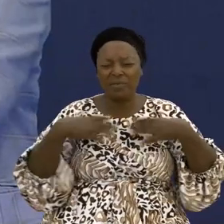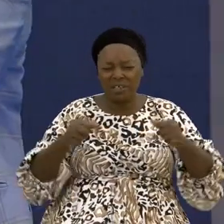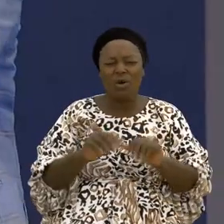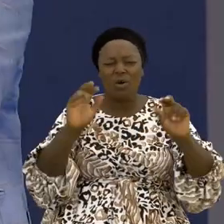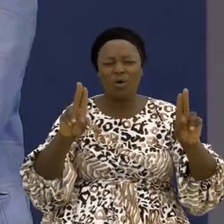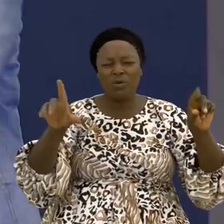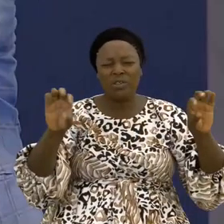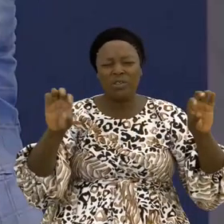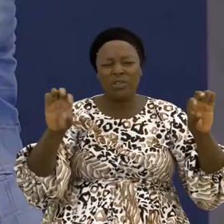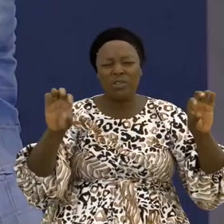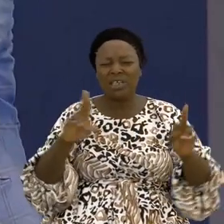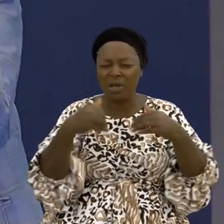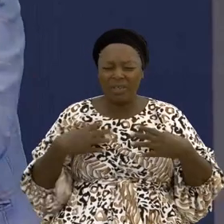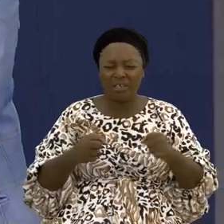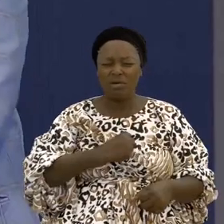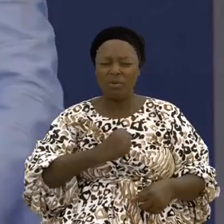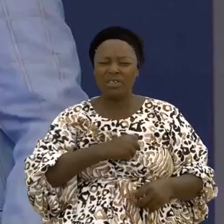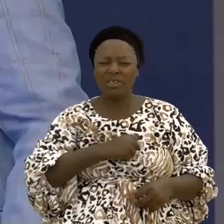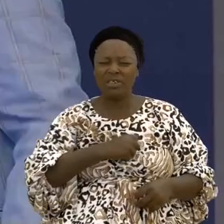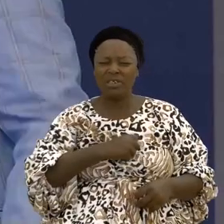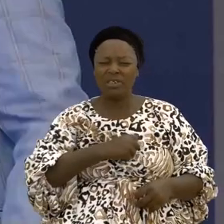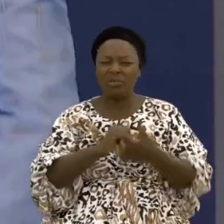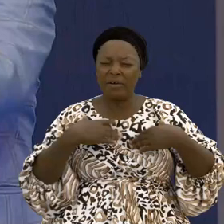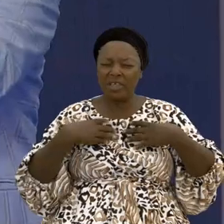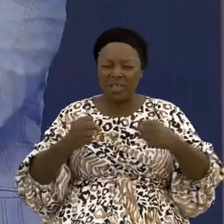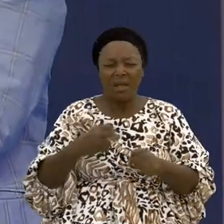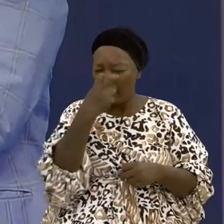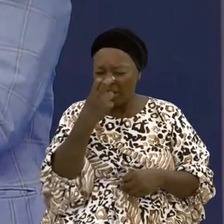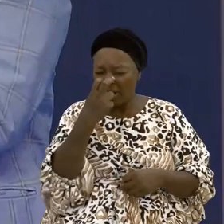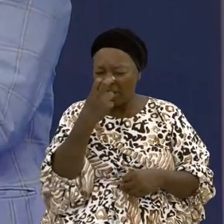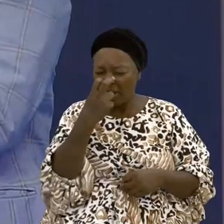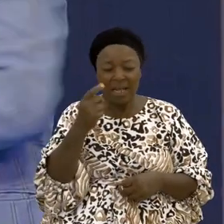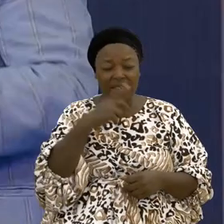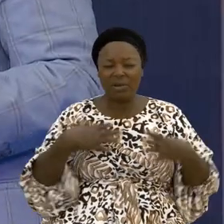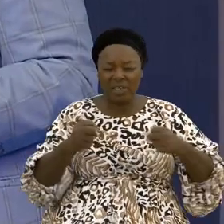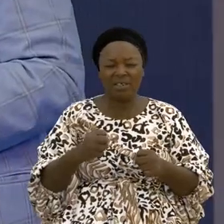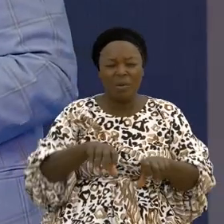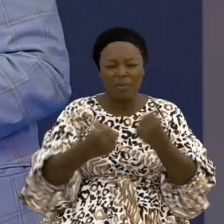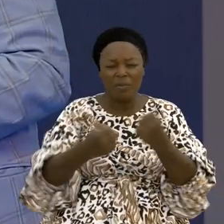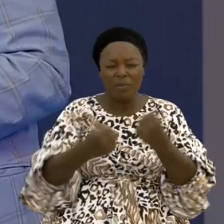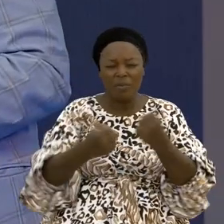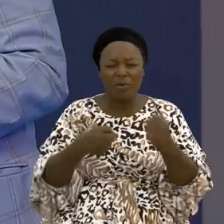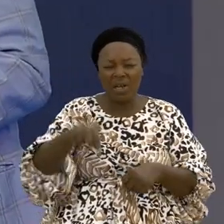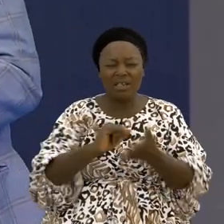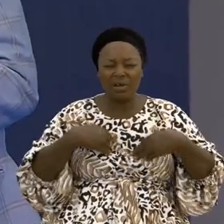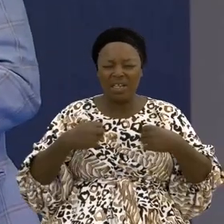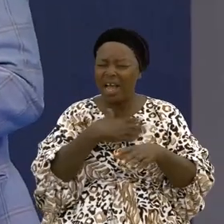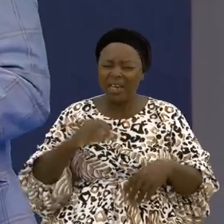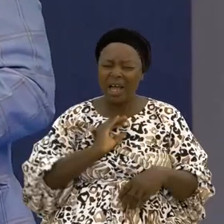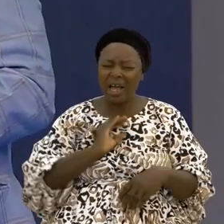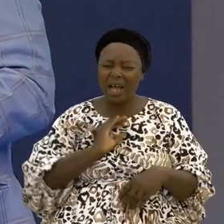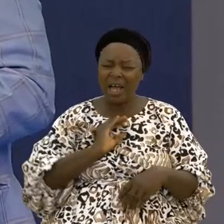healed, tuberculosis you have healed, blind eyes you have healed, broken legs you have healed, and our lives,